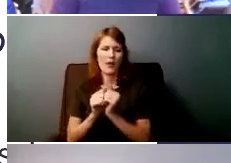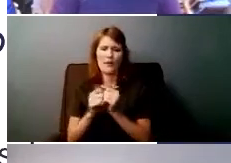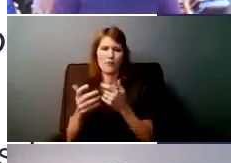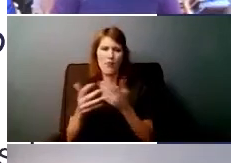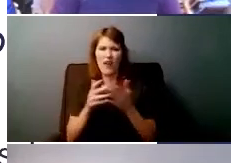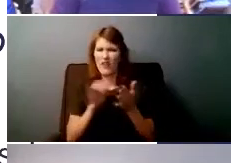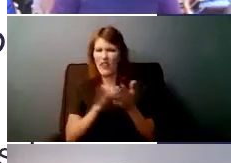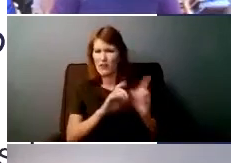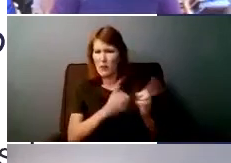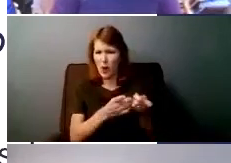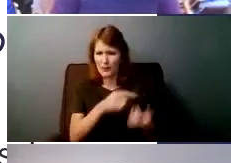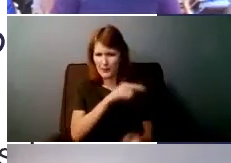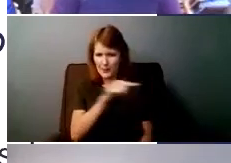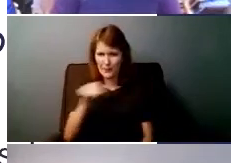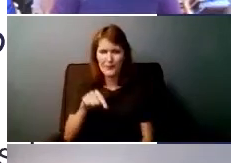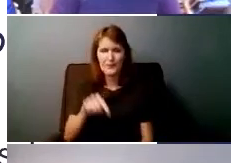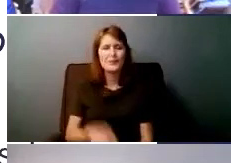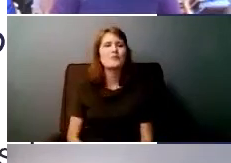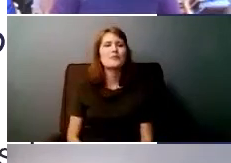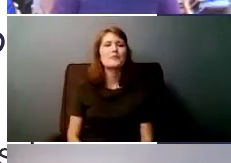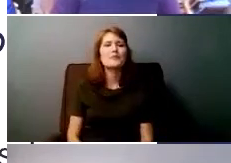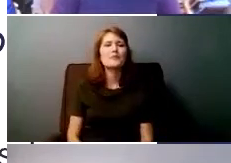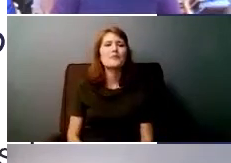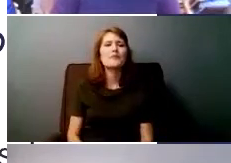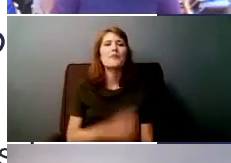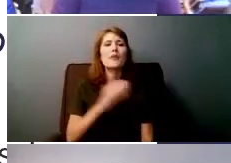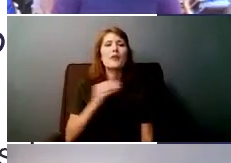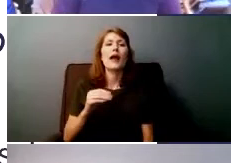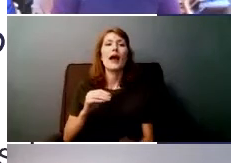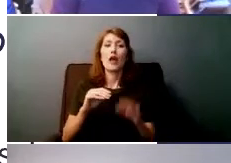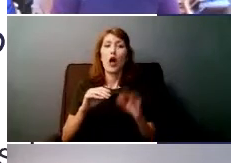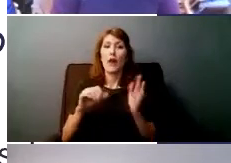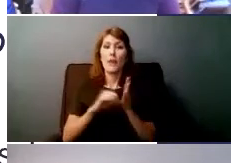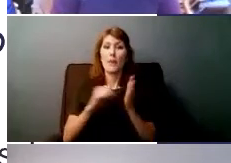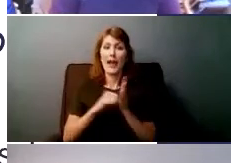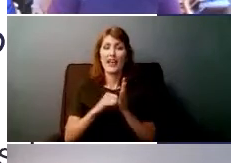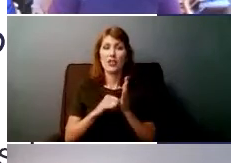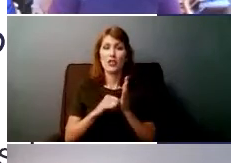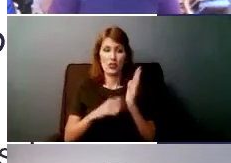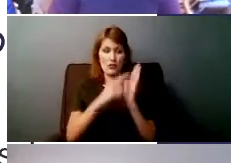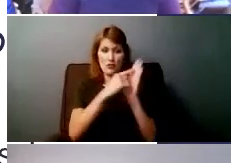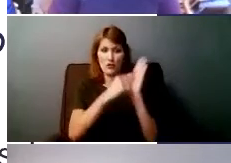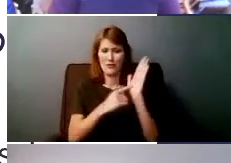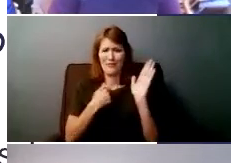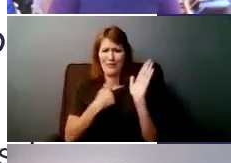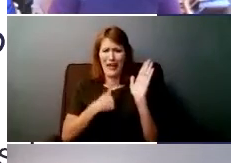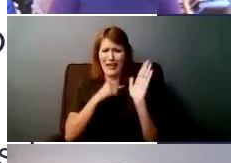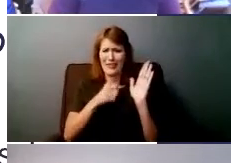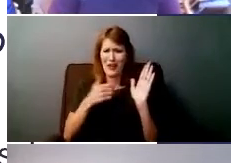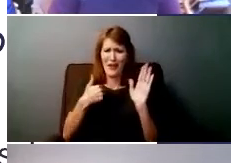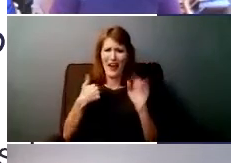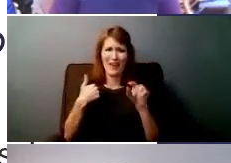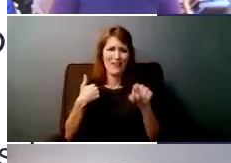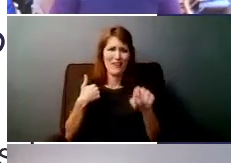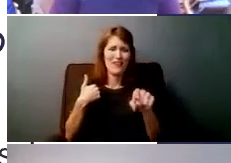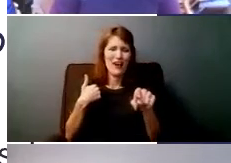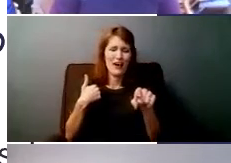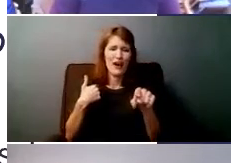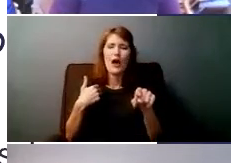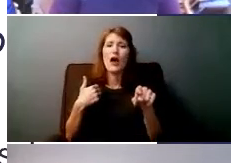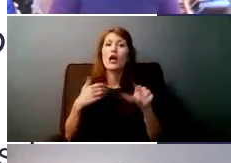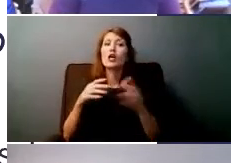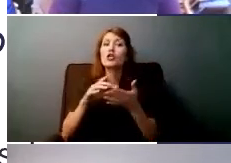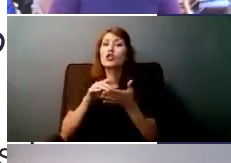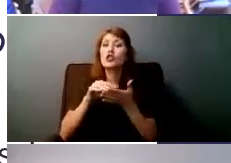be. And then further down on the page, which I apologize, I don't have the screen cap on here, students could actually meet